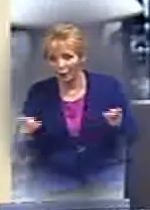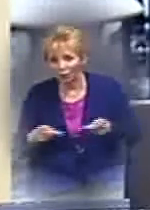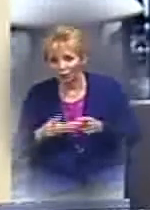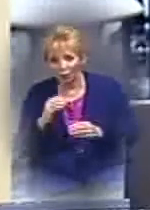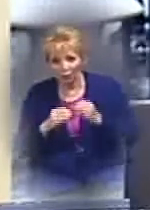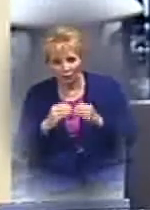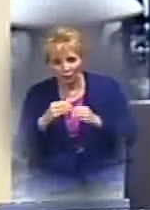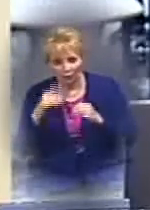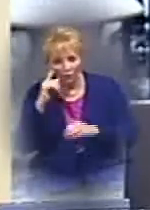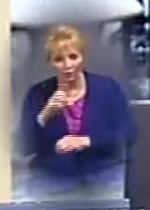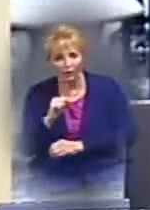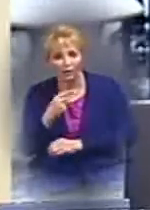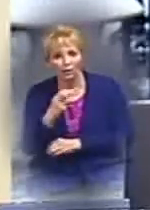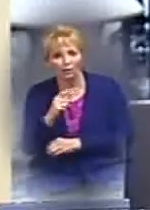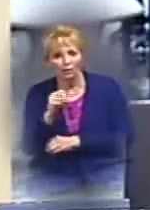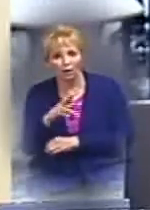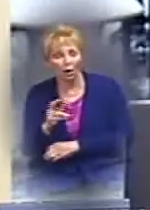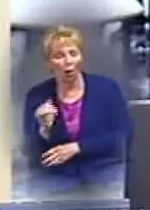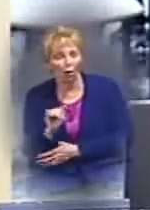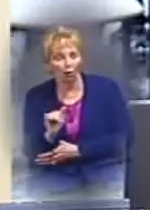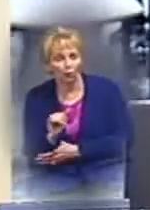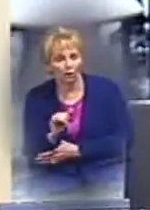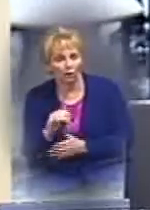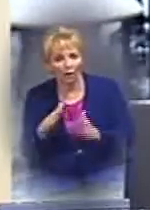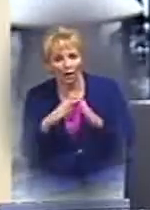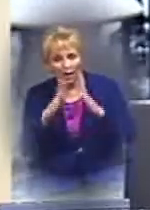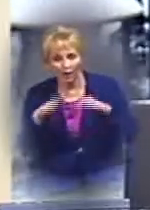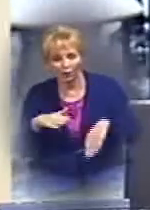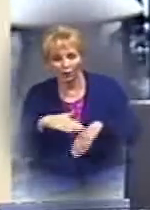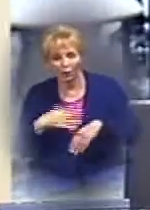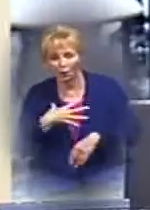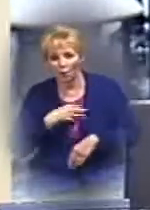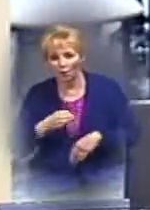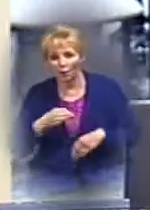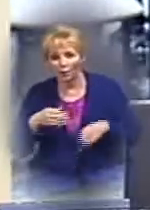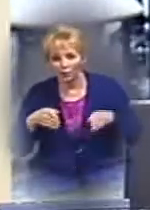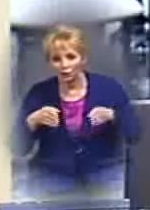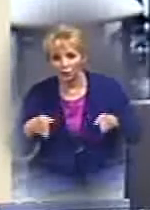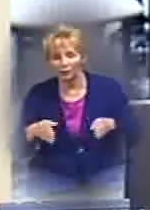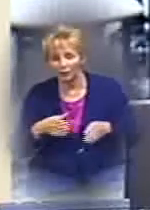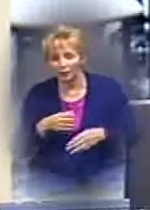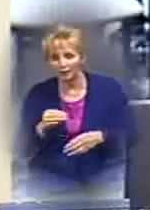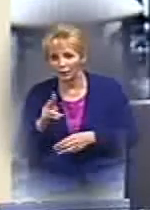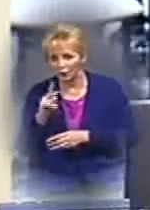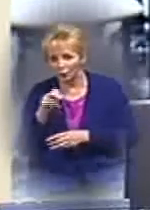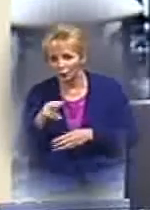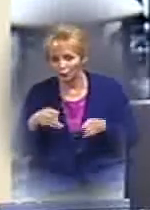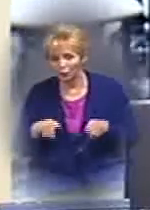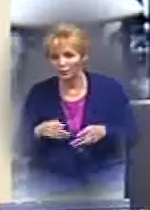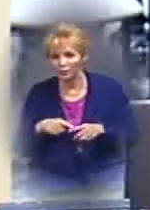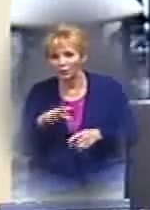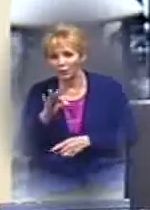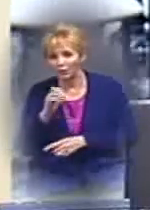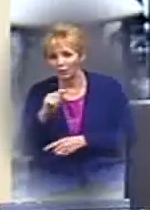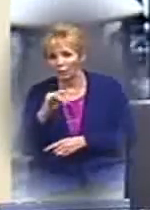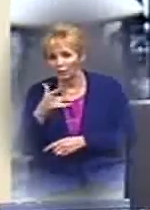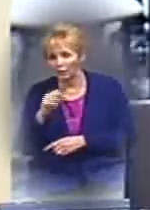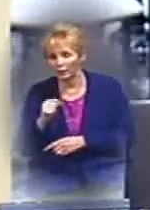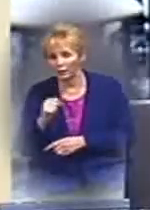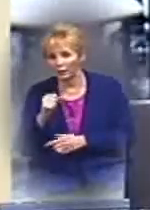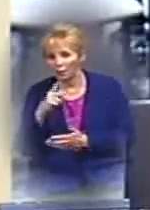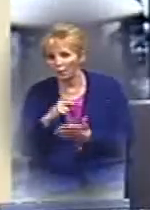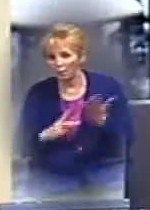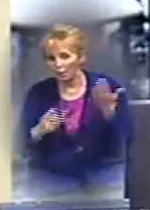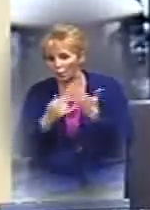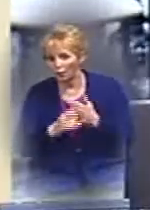shelter and also the house on White Street and East Meeting Street. Foothill Service Project, that's a program